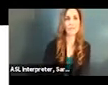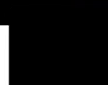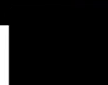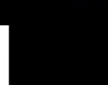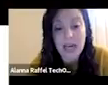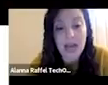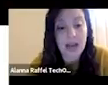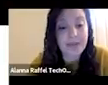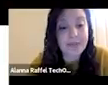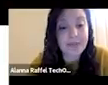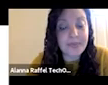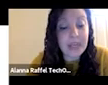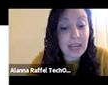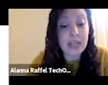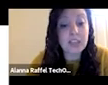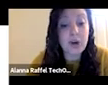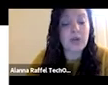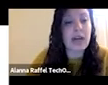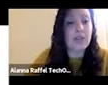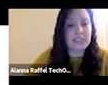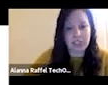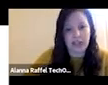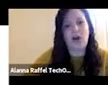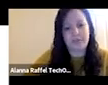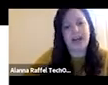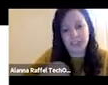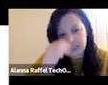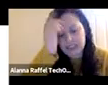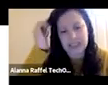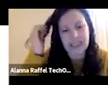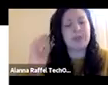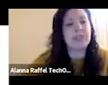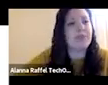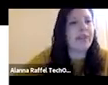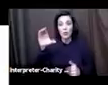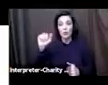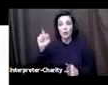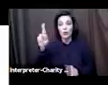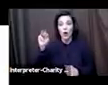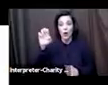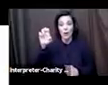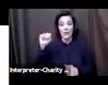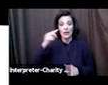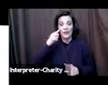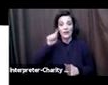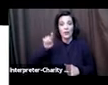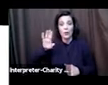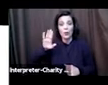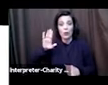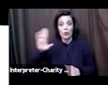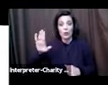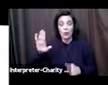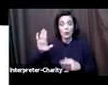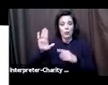Yes, thank you, Carmen. Yeah, so not only to check it off, but actually to discuss it and put something in there. And I'll show you, I have a couple options for you